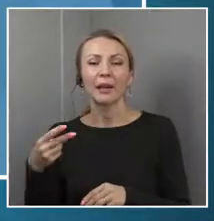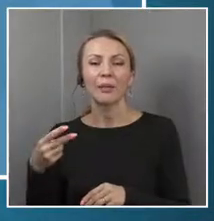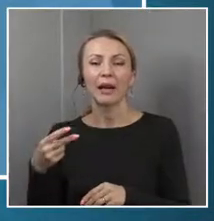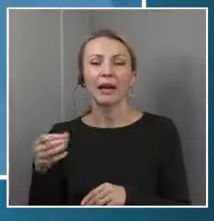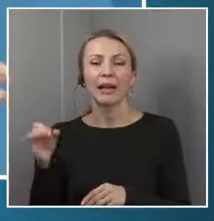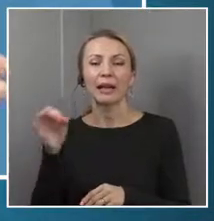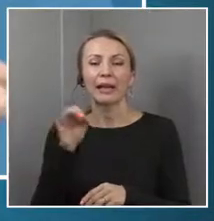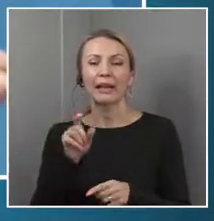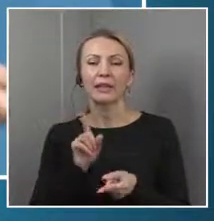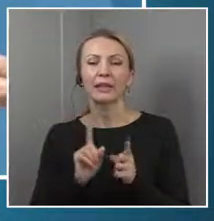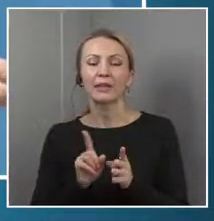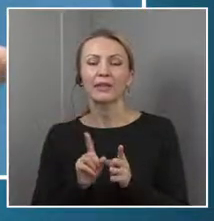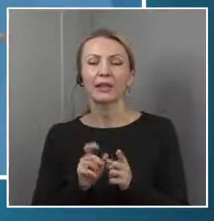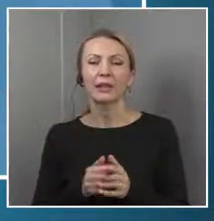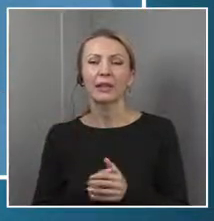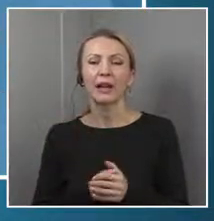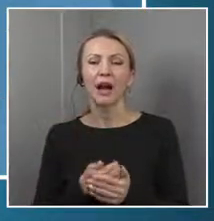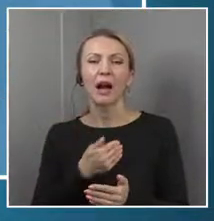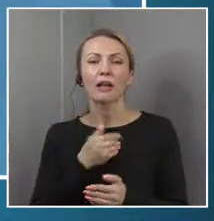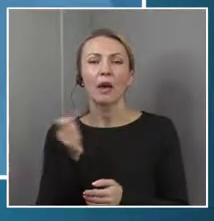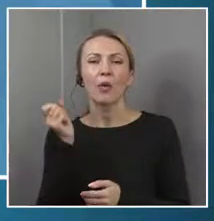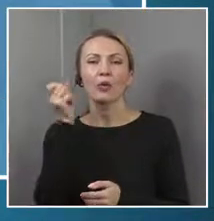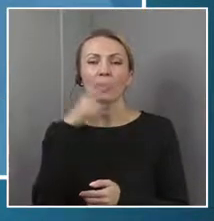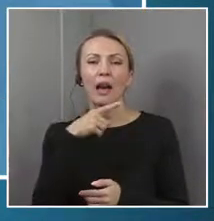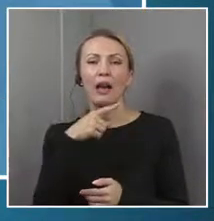is a separate and very interesting issue.